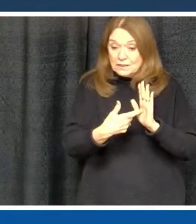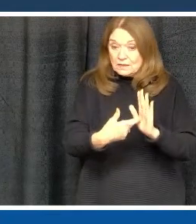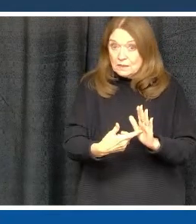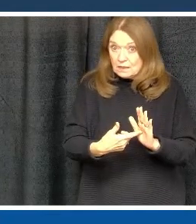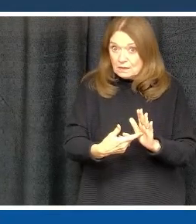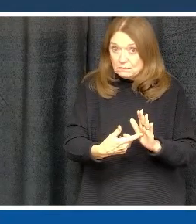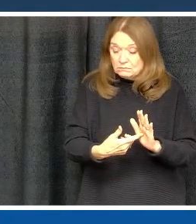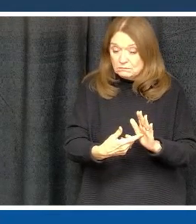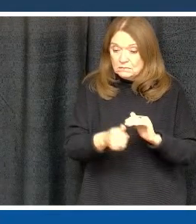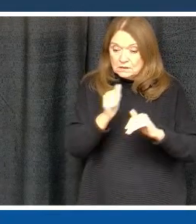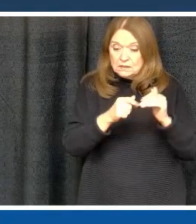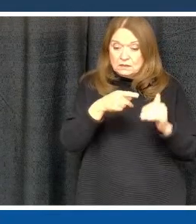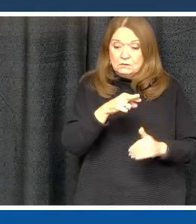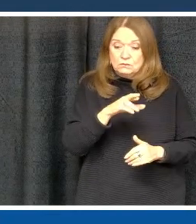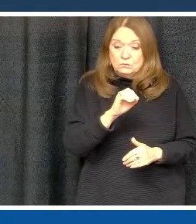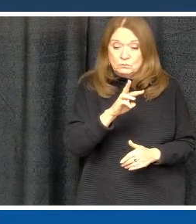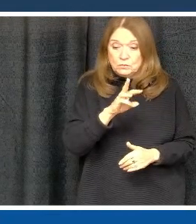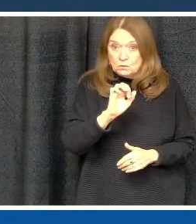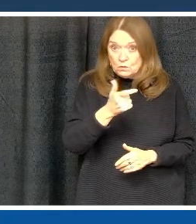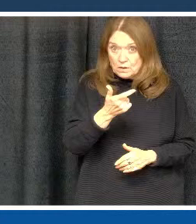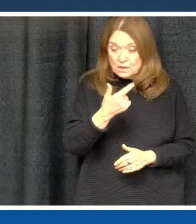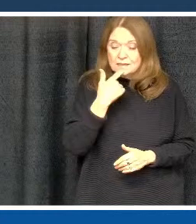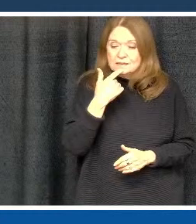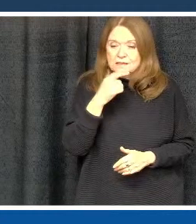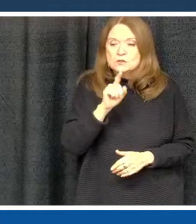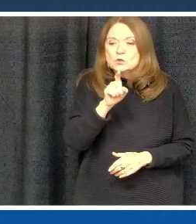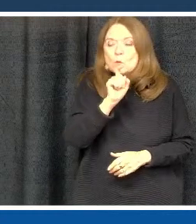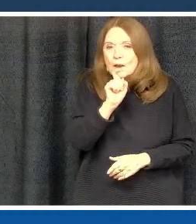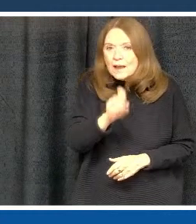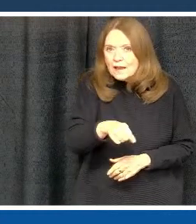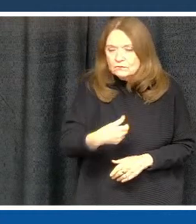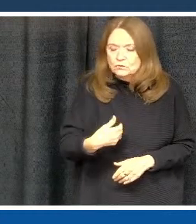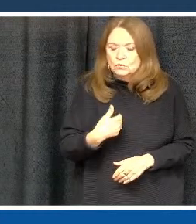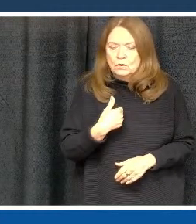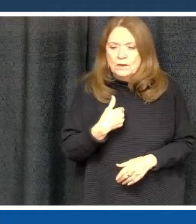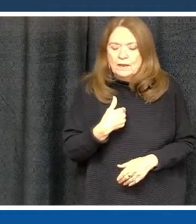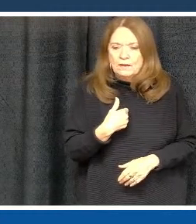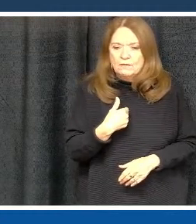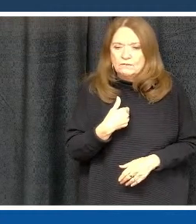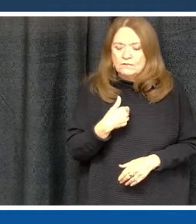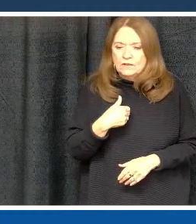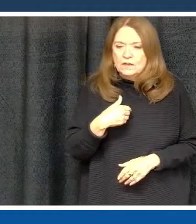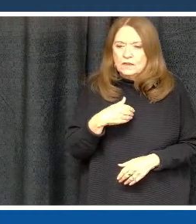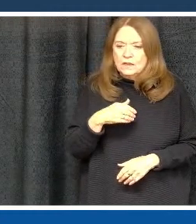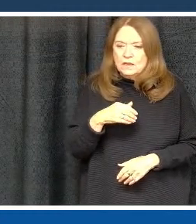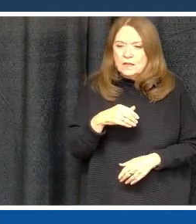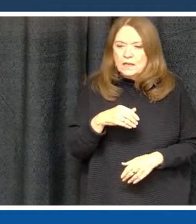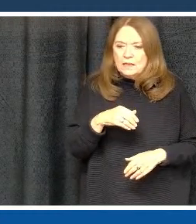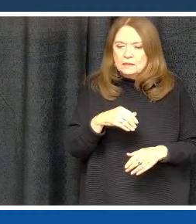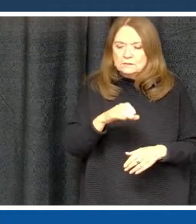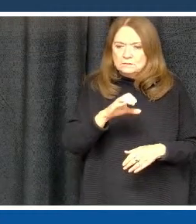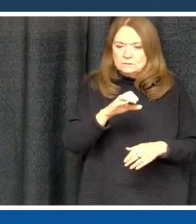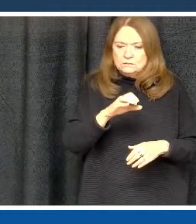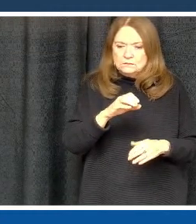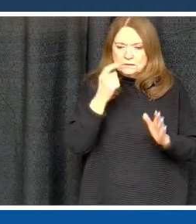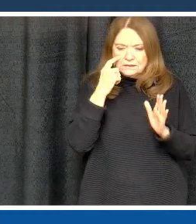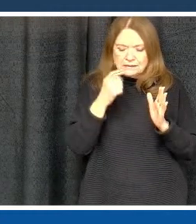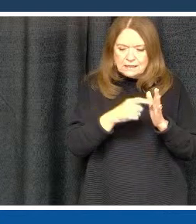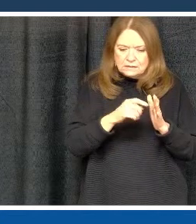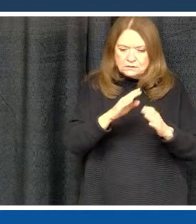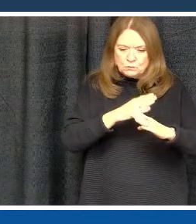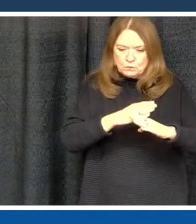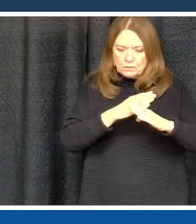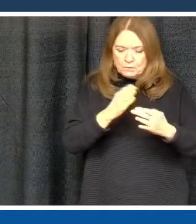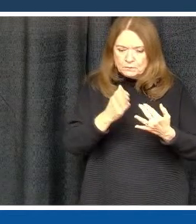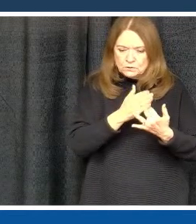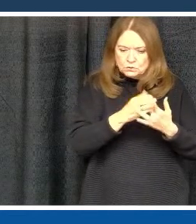under PROWOG, it states that you have to have a cane detectable barrier between the sidewalk and